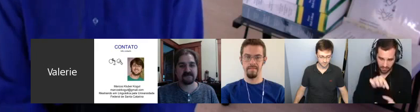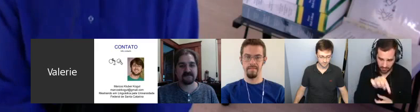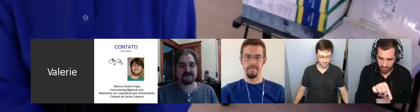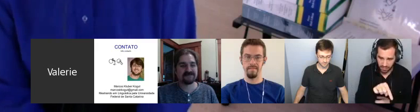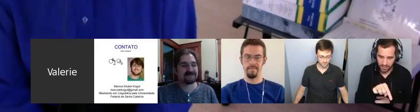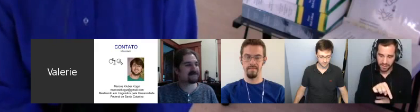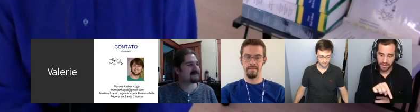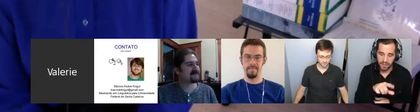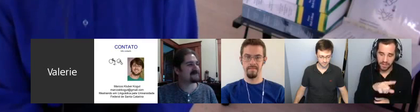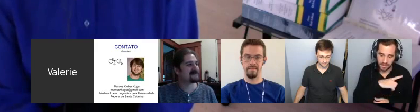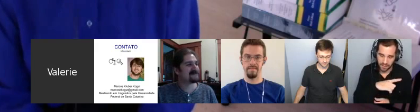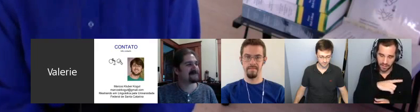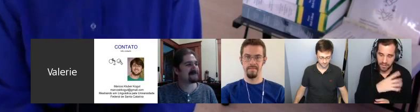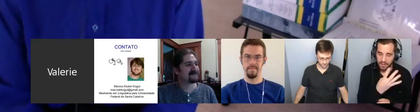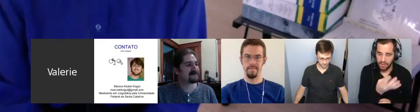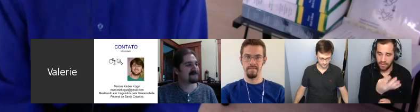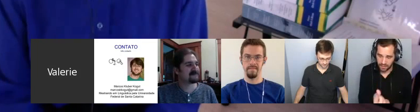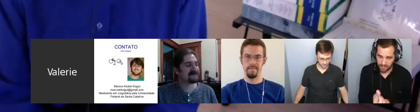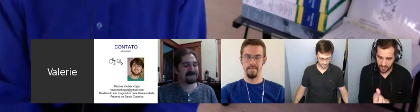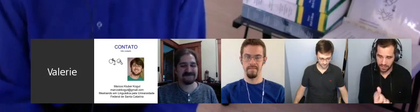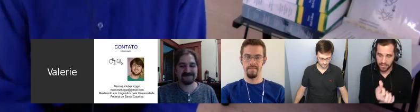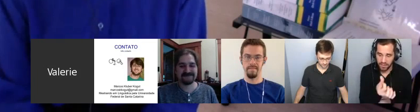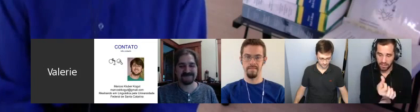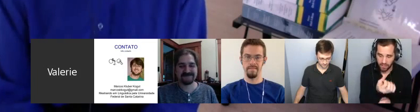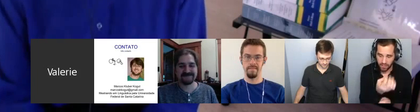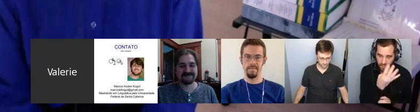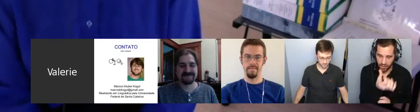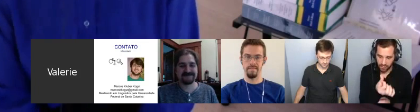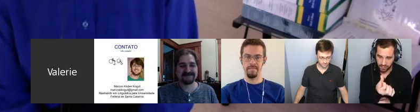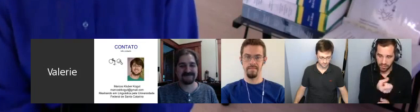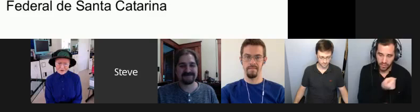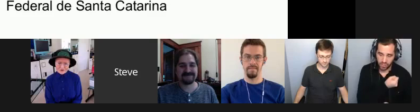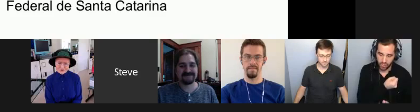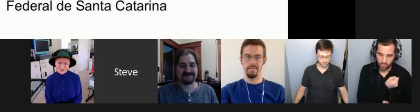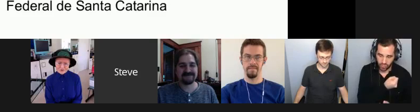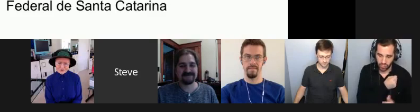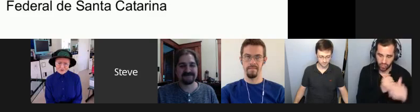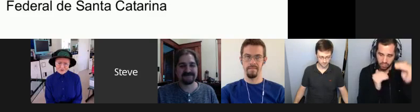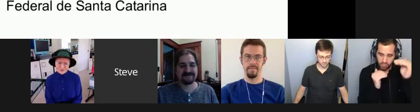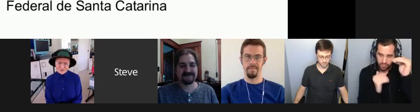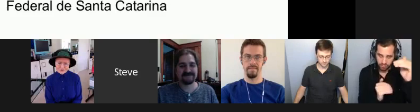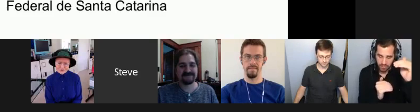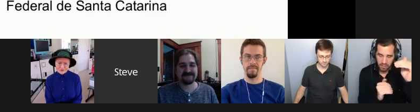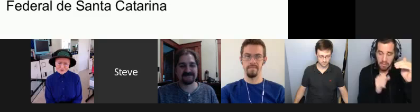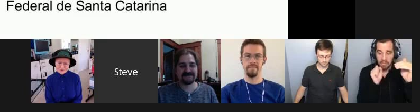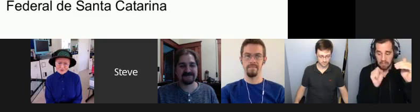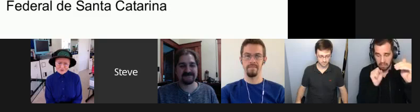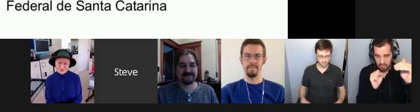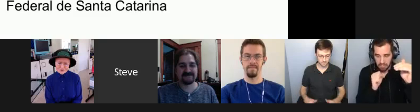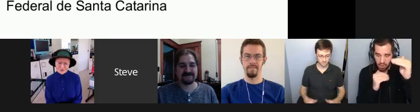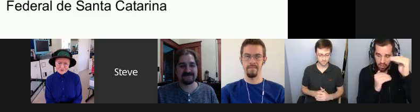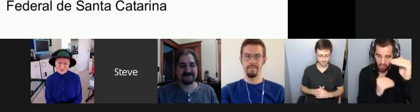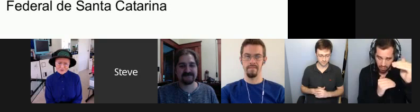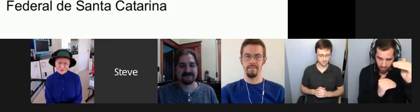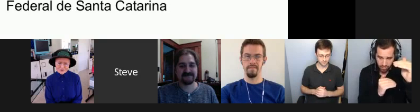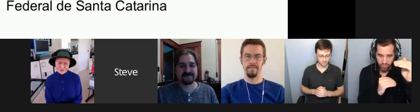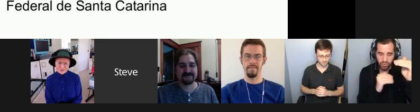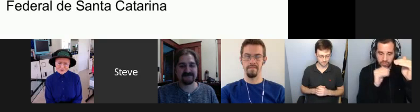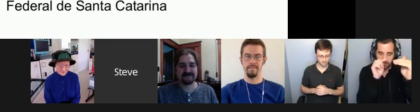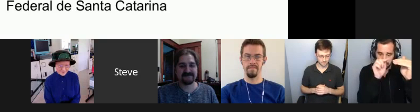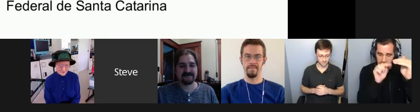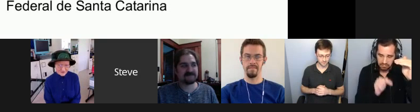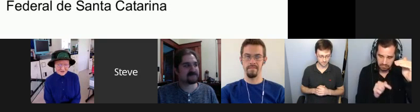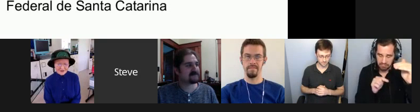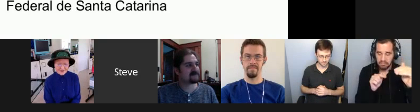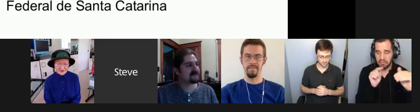46 on the sign writing site for the symposium, or you can write to him on email. His email address is on